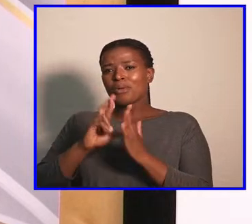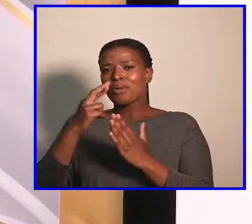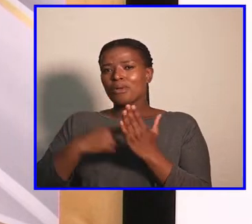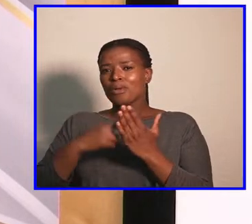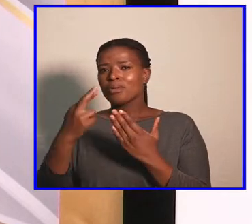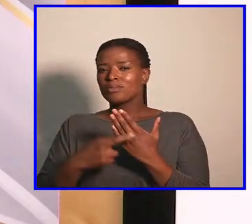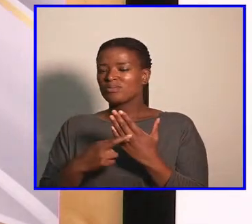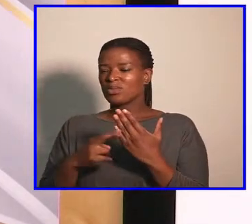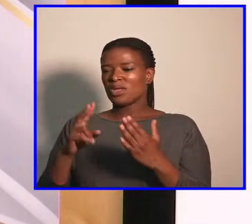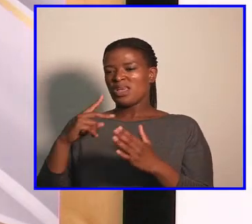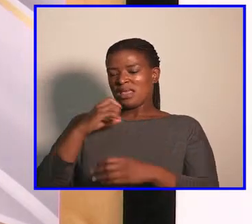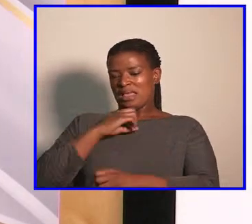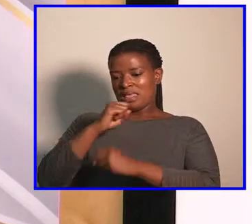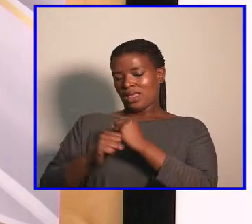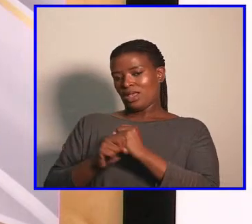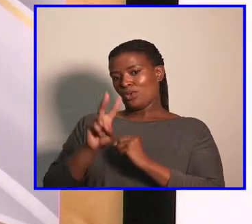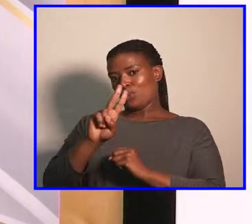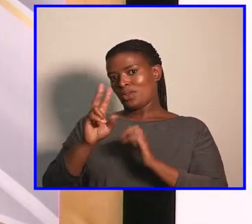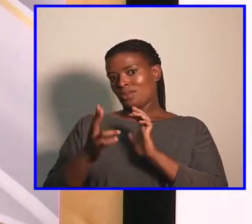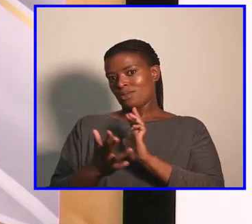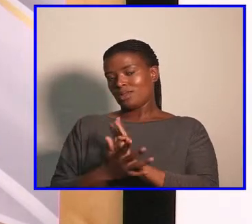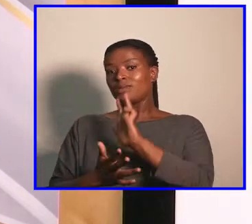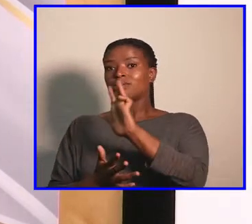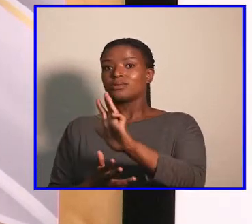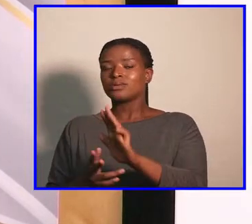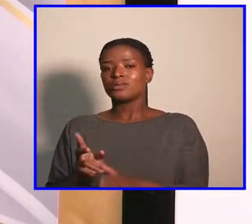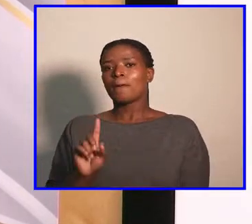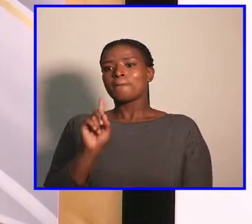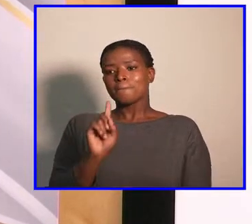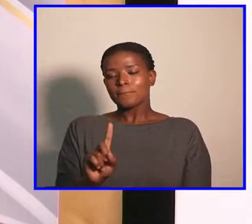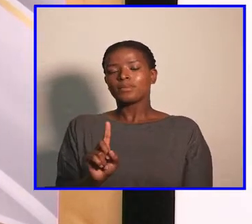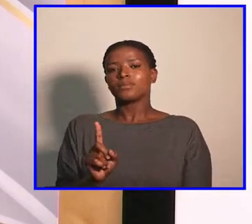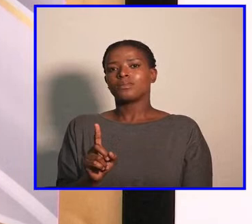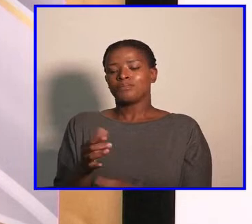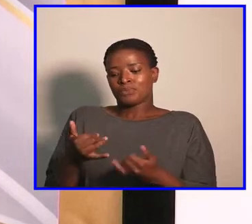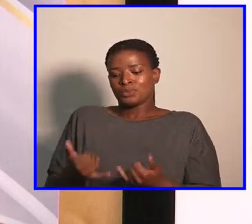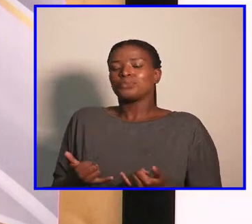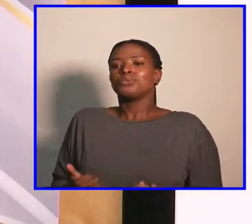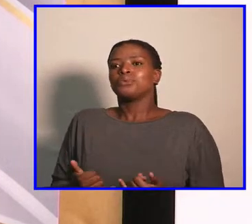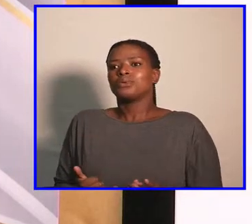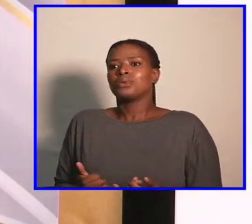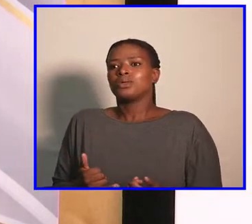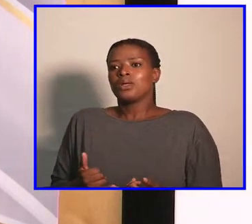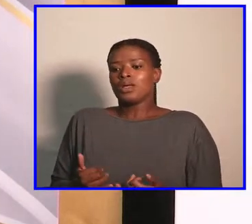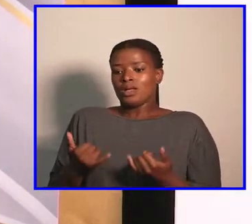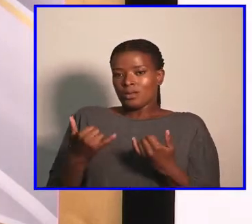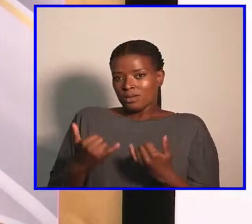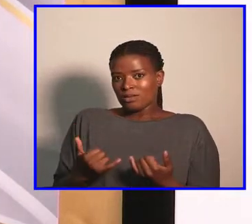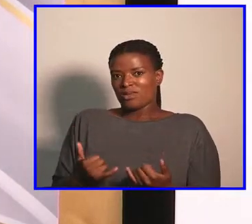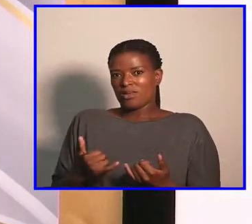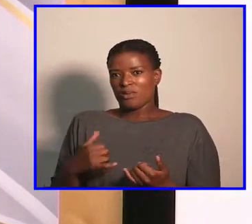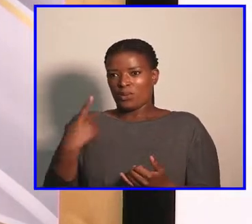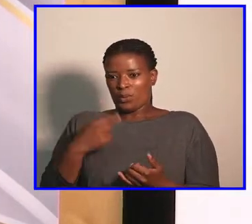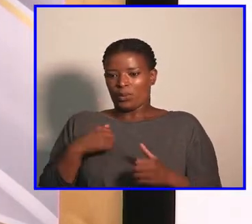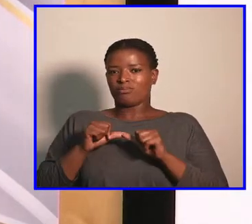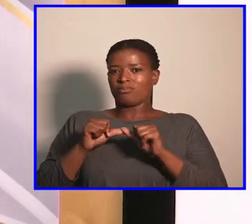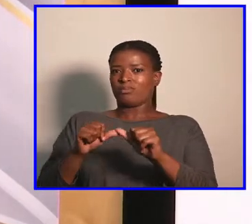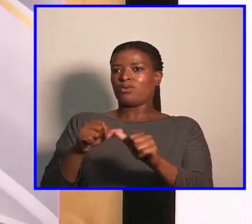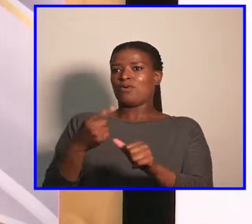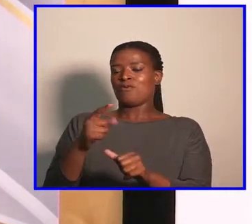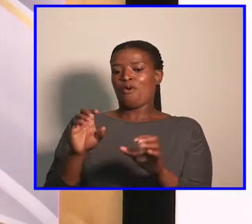in 2019. But we today, as the current leadership of